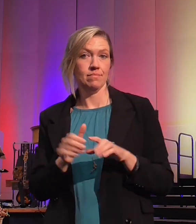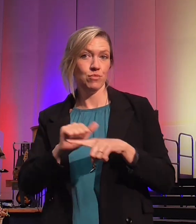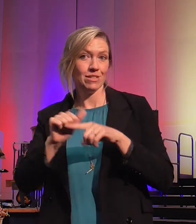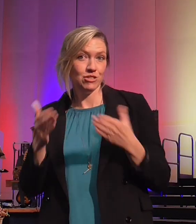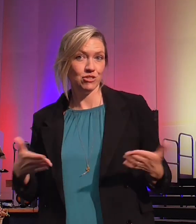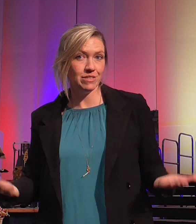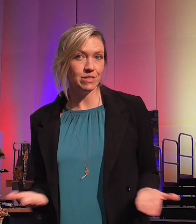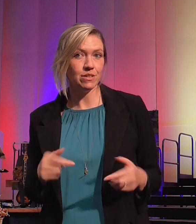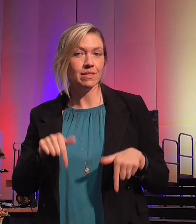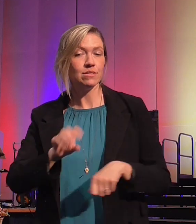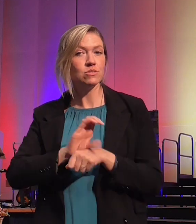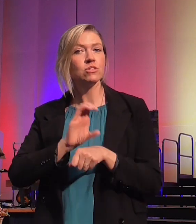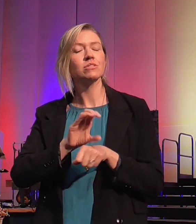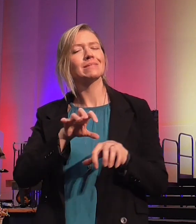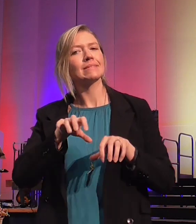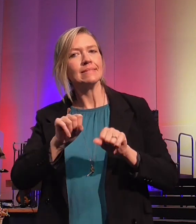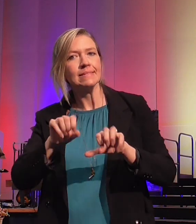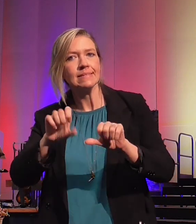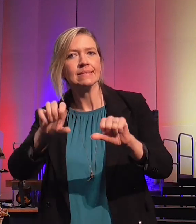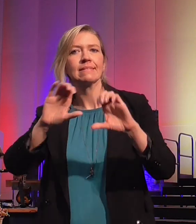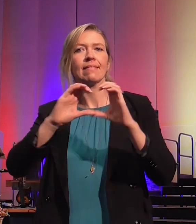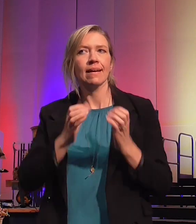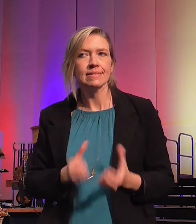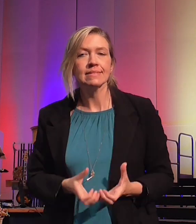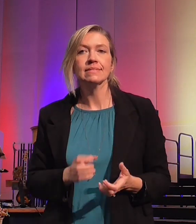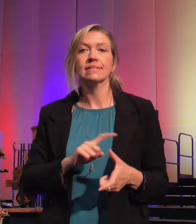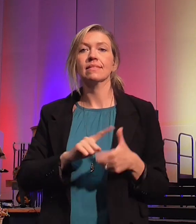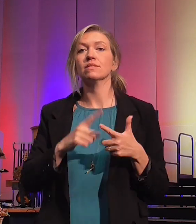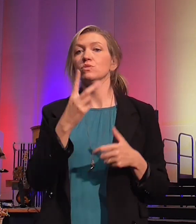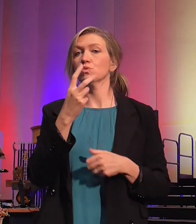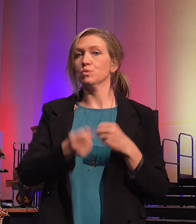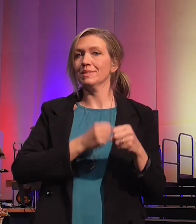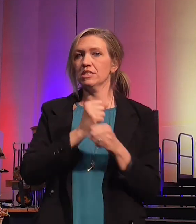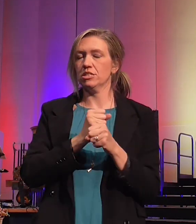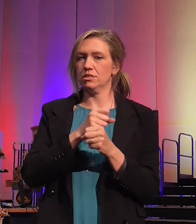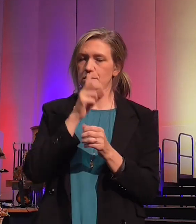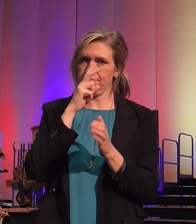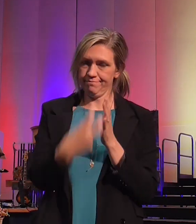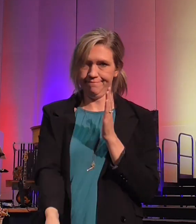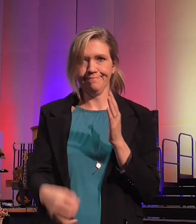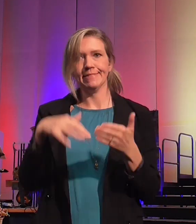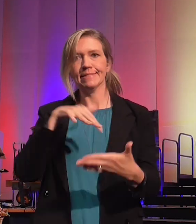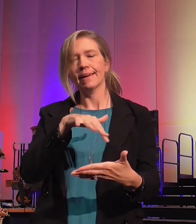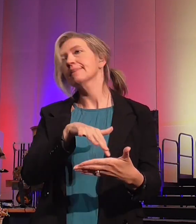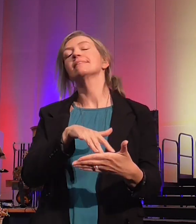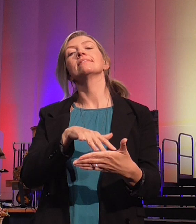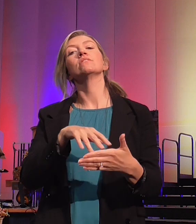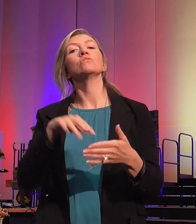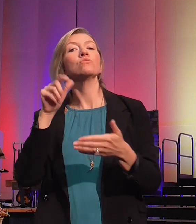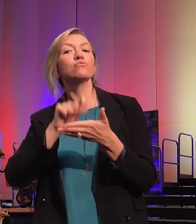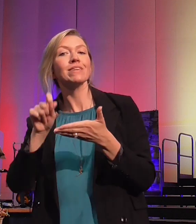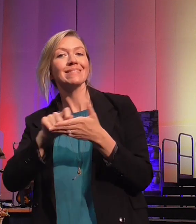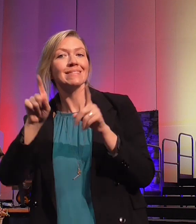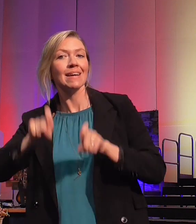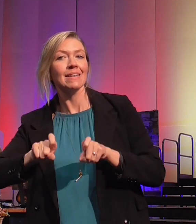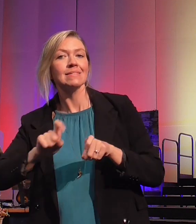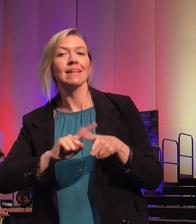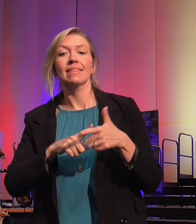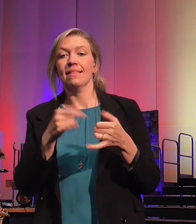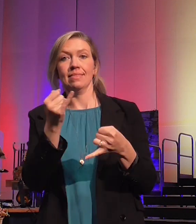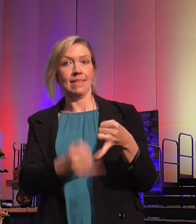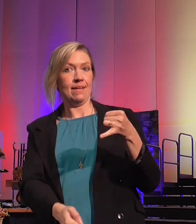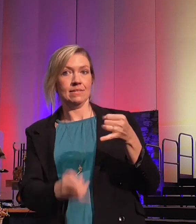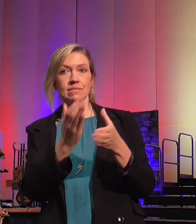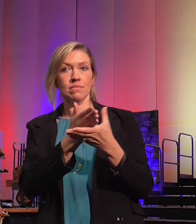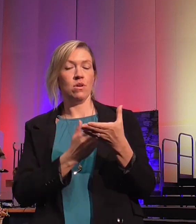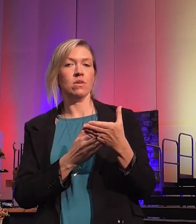here at Mile High Church. You take all of our core classes, then you do 2 years of intensive study, you do a written test, and then the last rite of passage